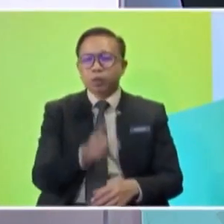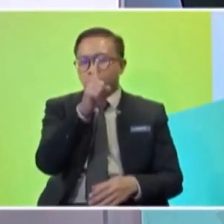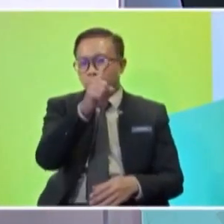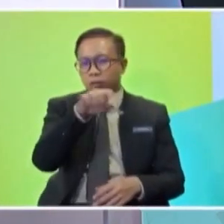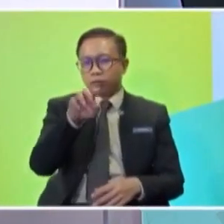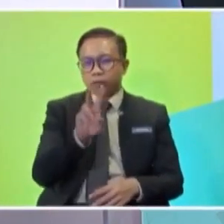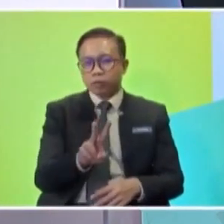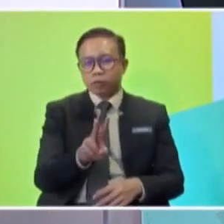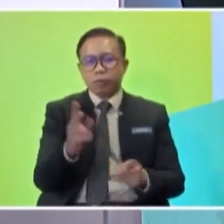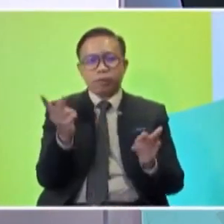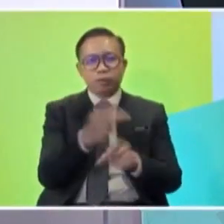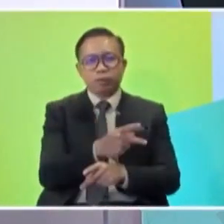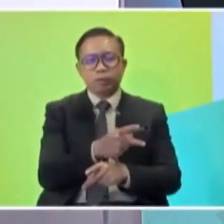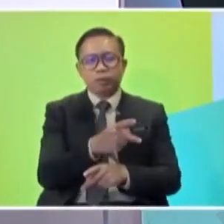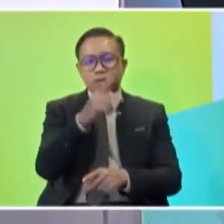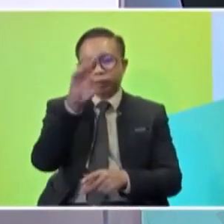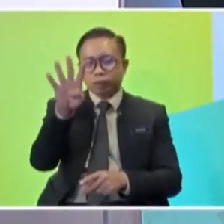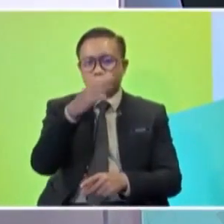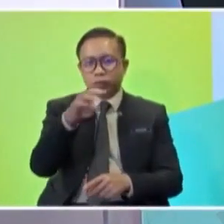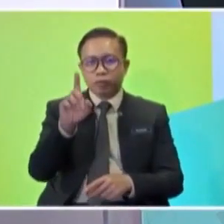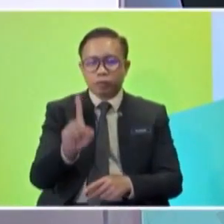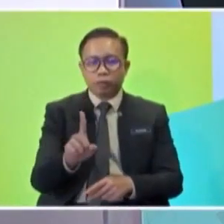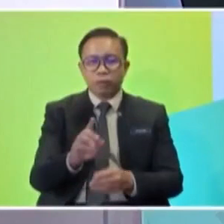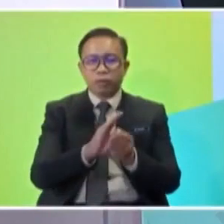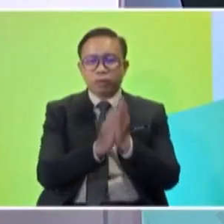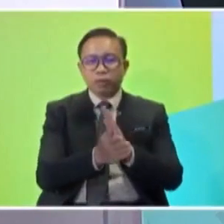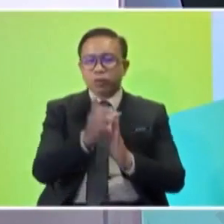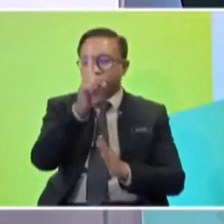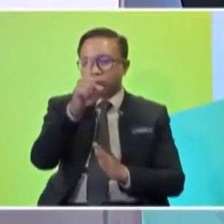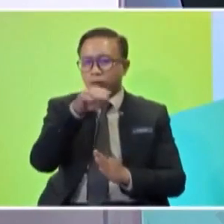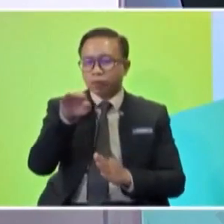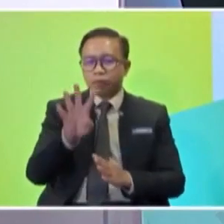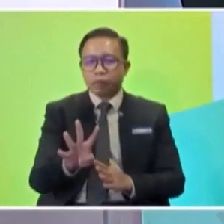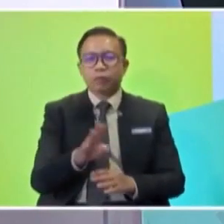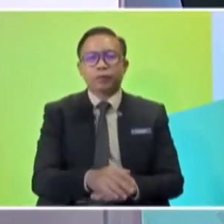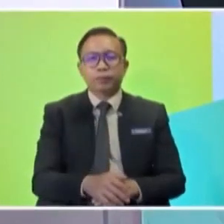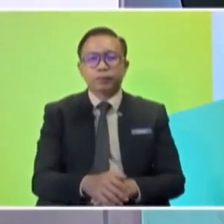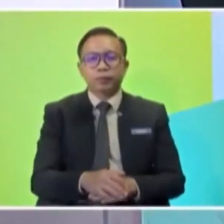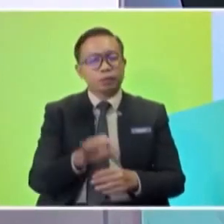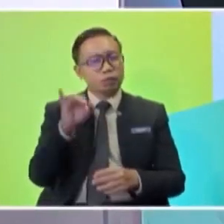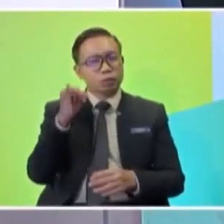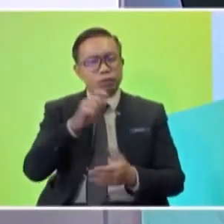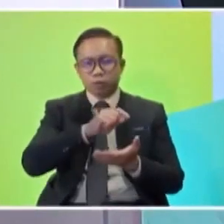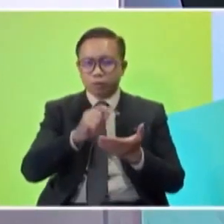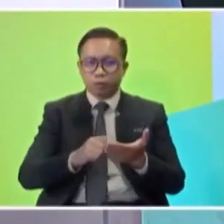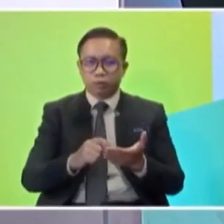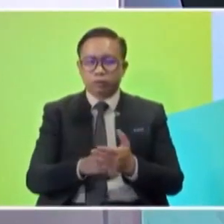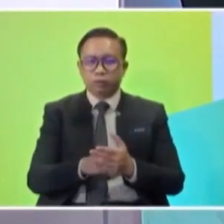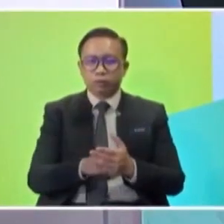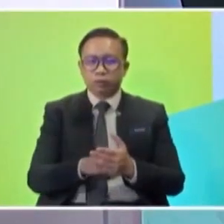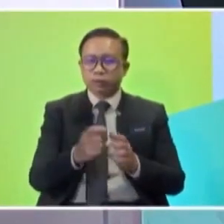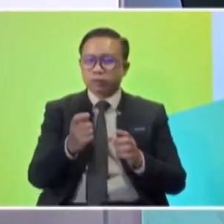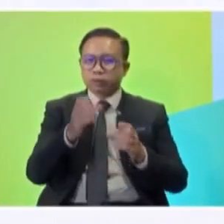1/2 multiply with 4/1 will become 1/4. So usually we don't write these steps. So from this